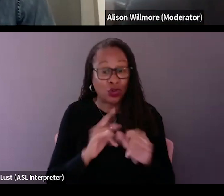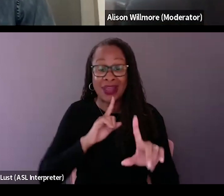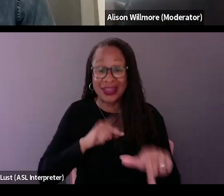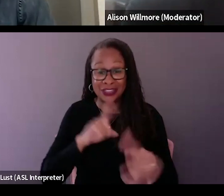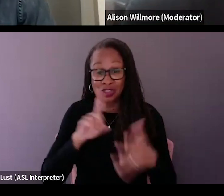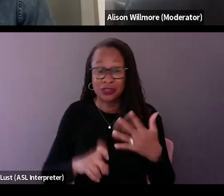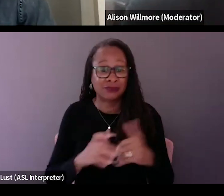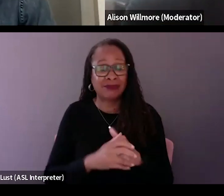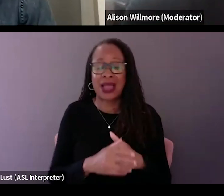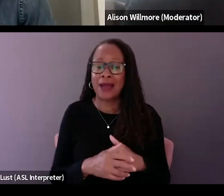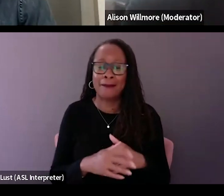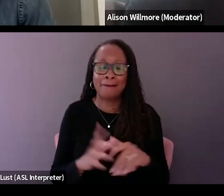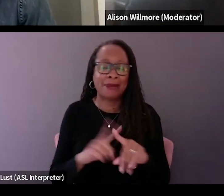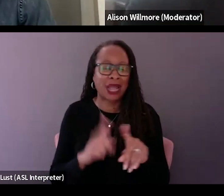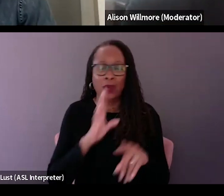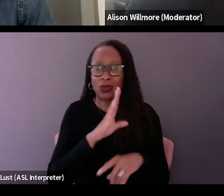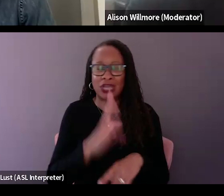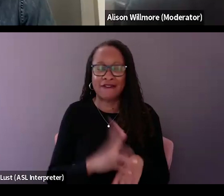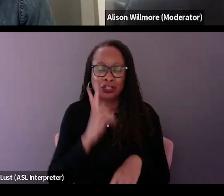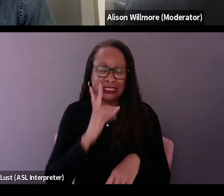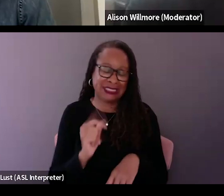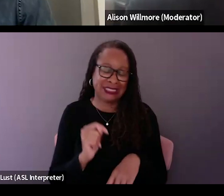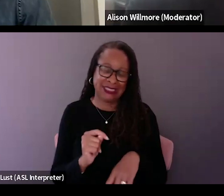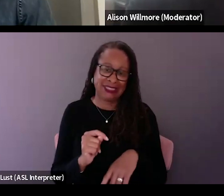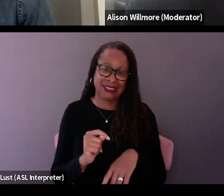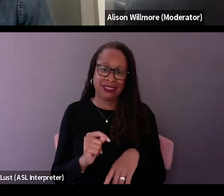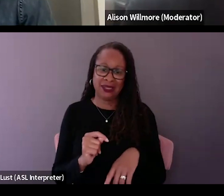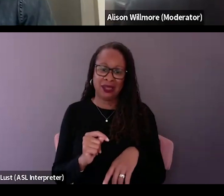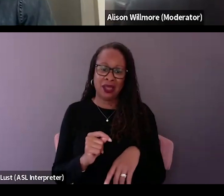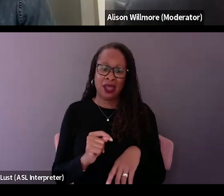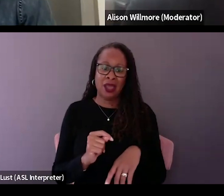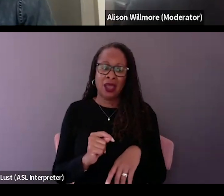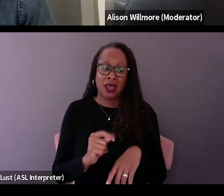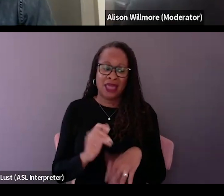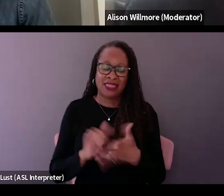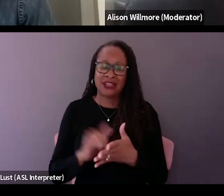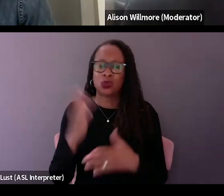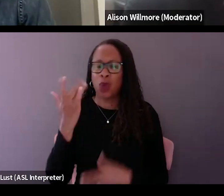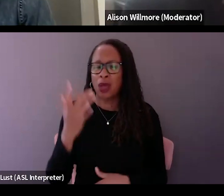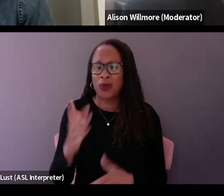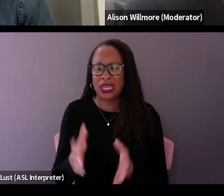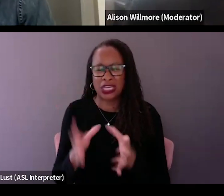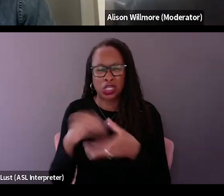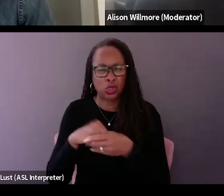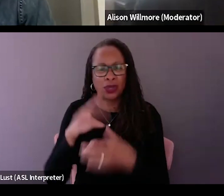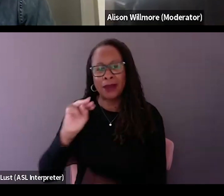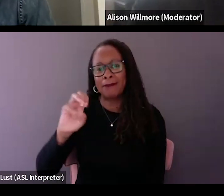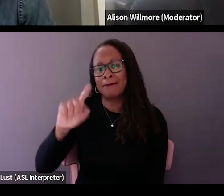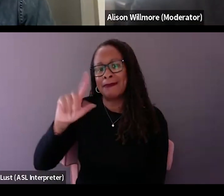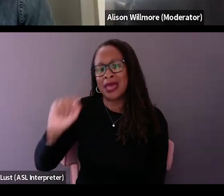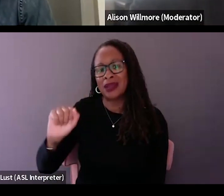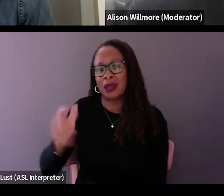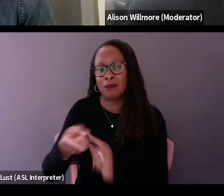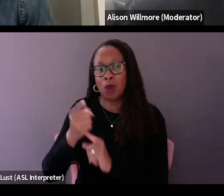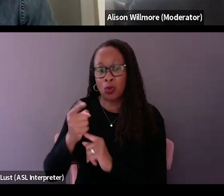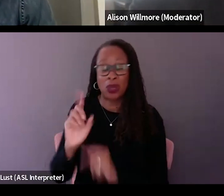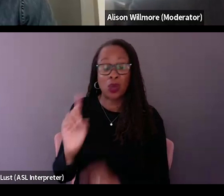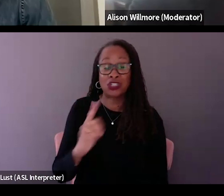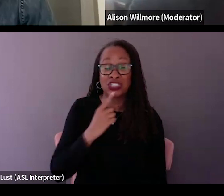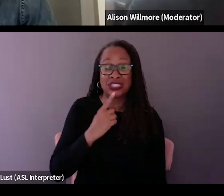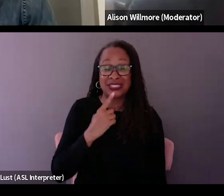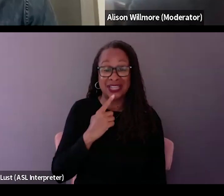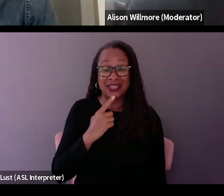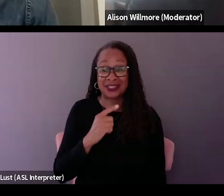of meta moment where I ask her to read her diaries in the film. And she's kind of counseling me saying, you don't want